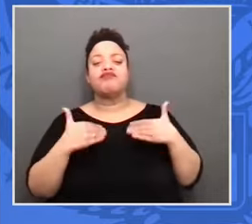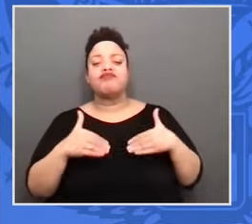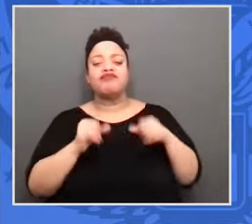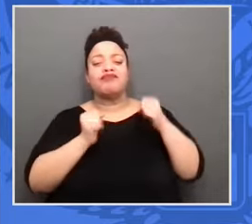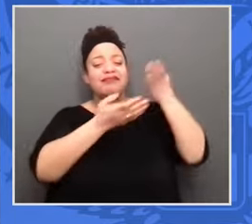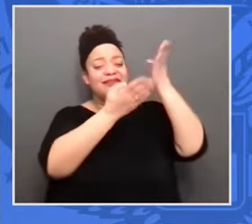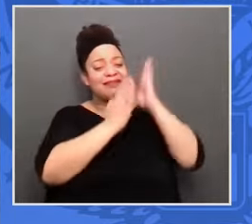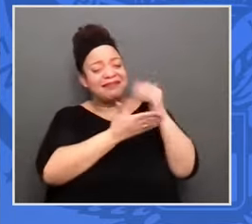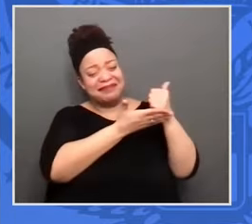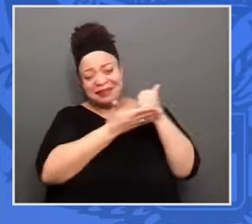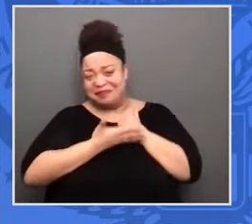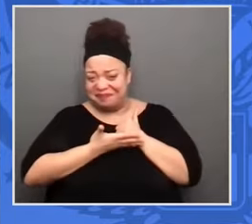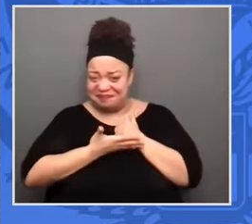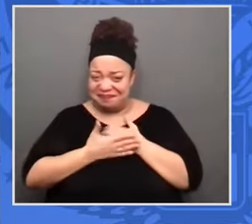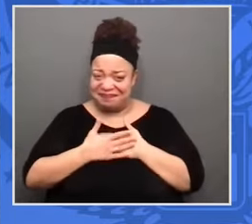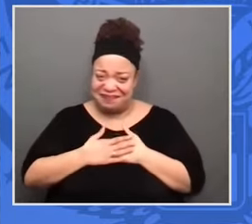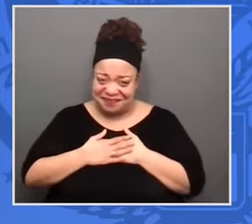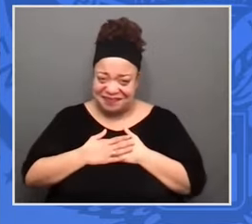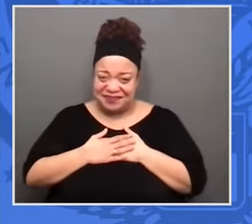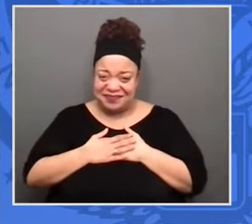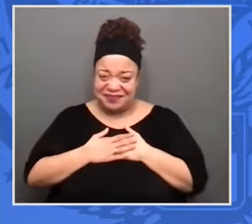right.